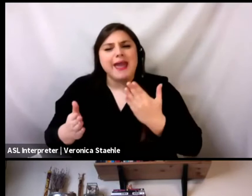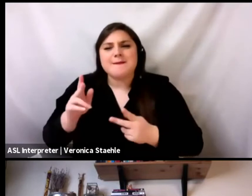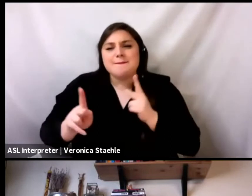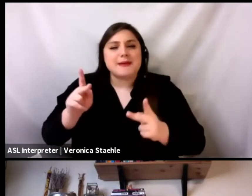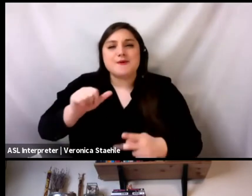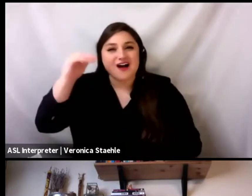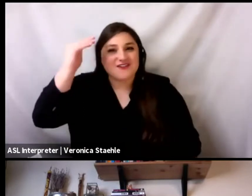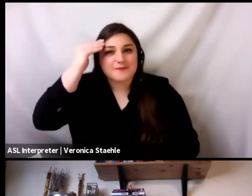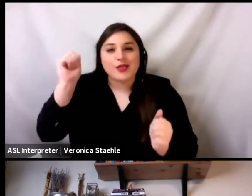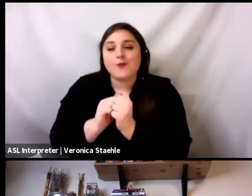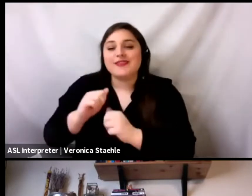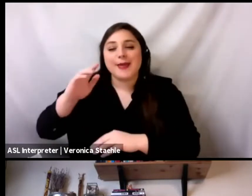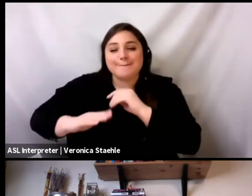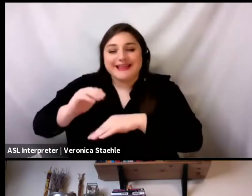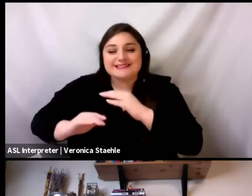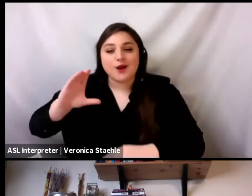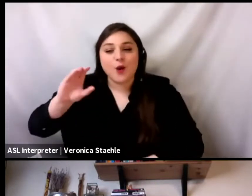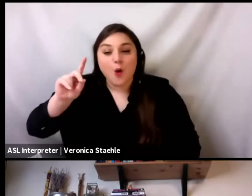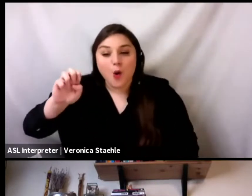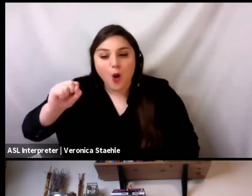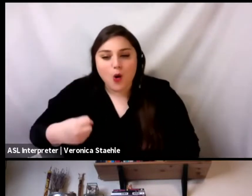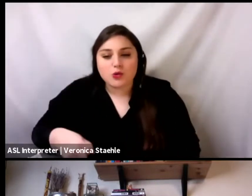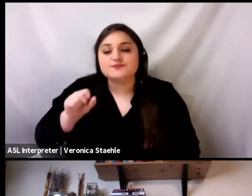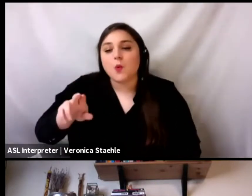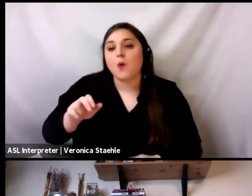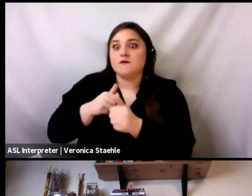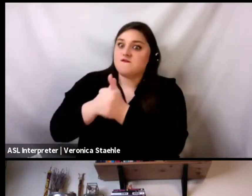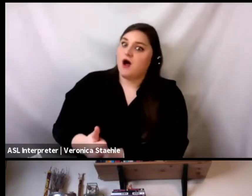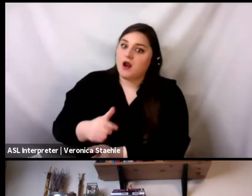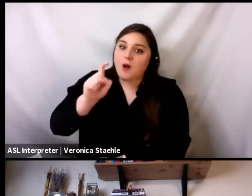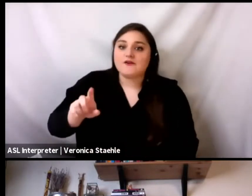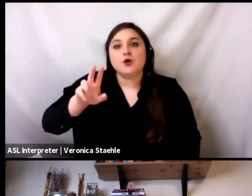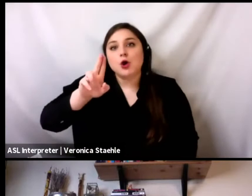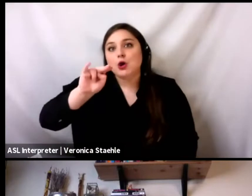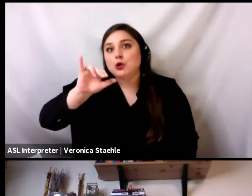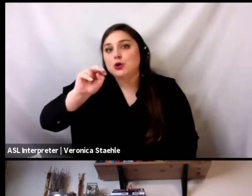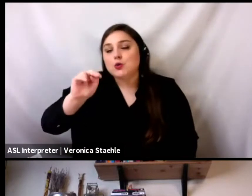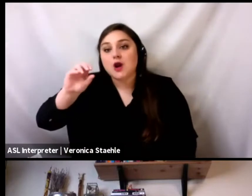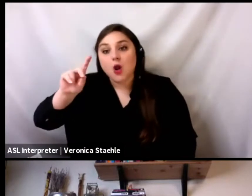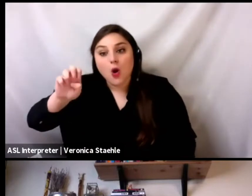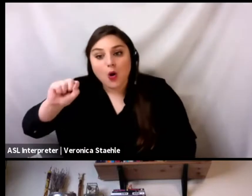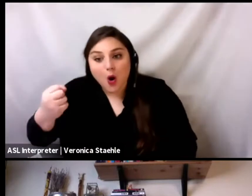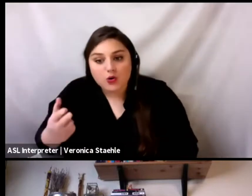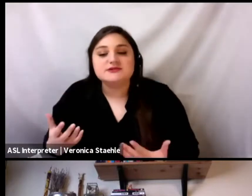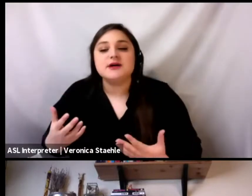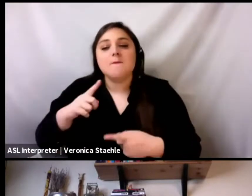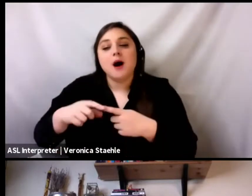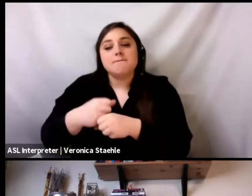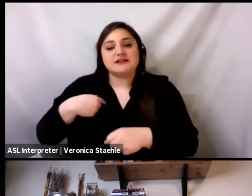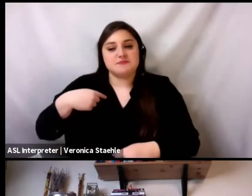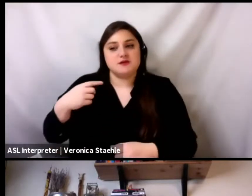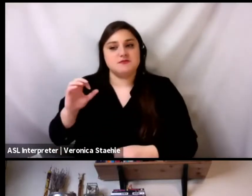but if we ask people like from this neighborhood, what do you think about the park on the corner?